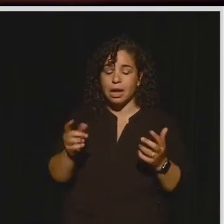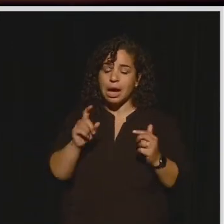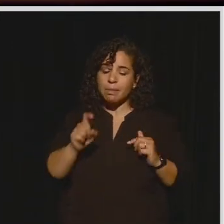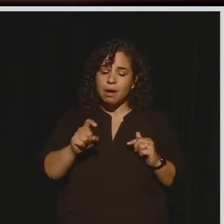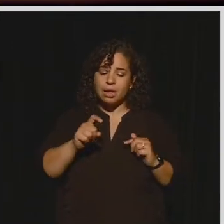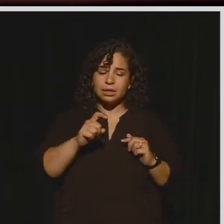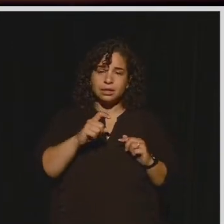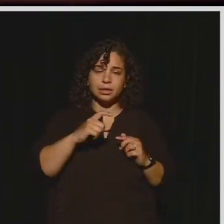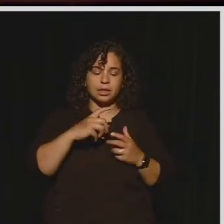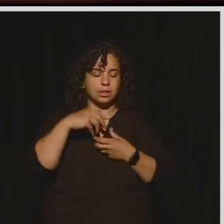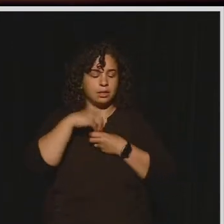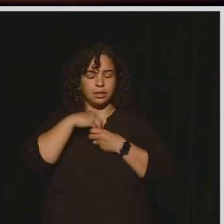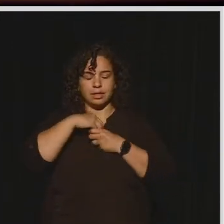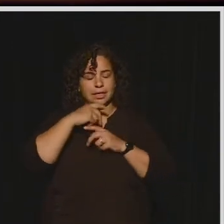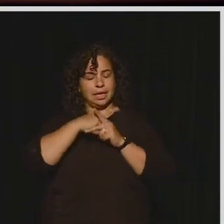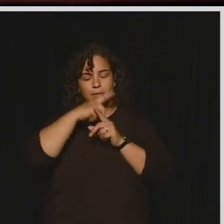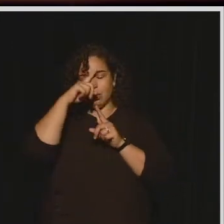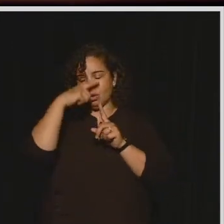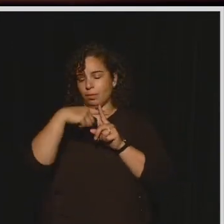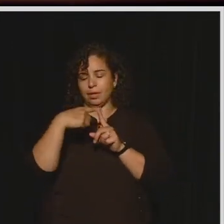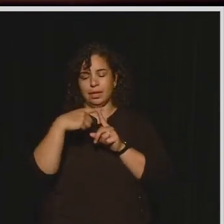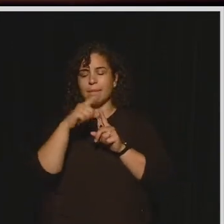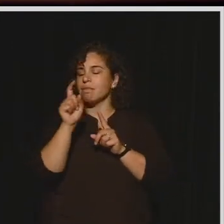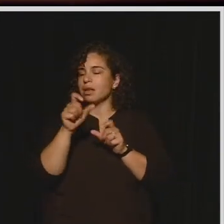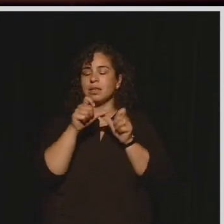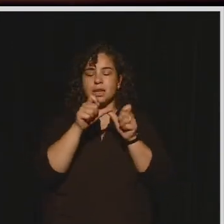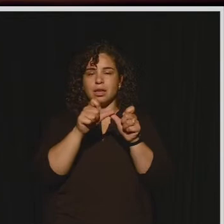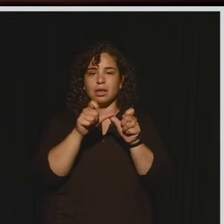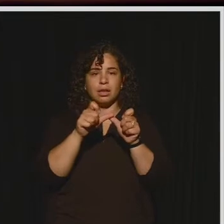Otherwise, I don't know what I'm going to do about my queer identity.